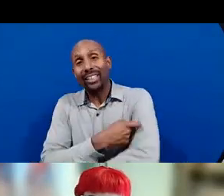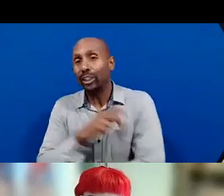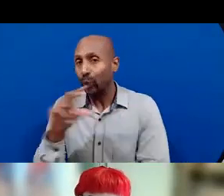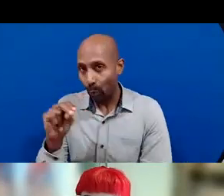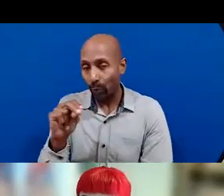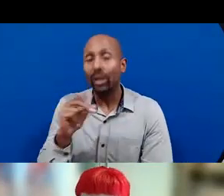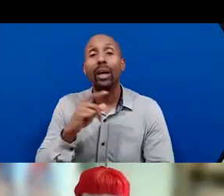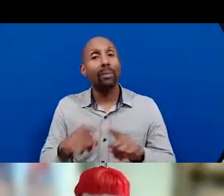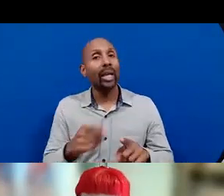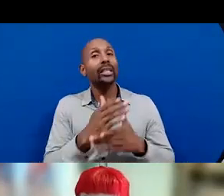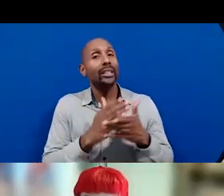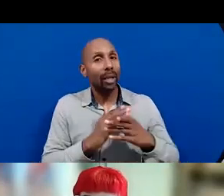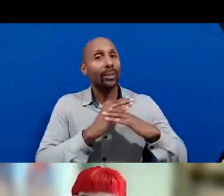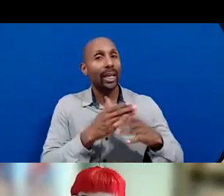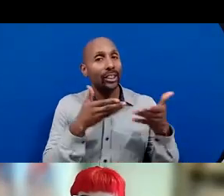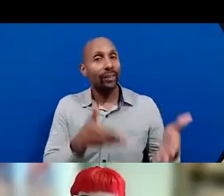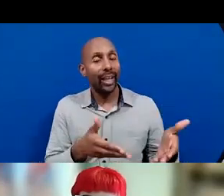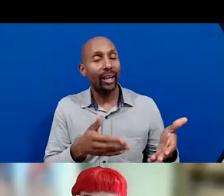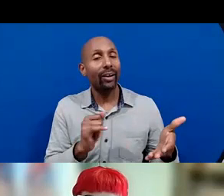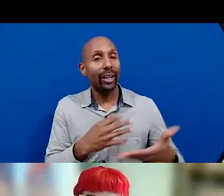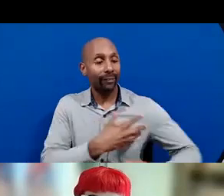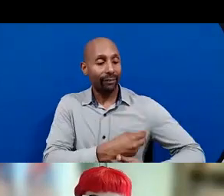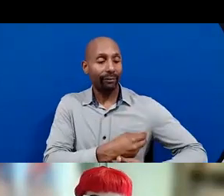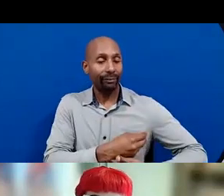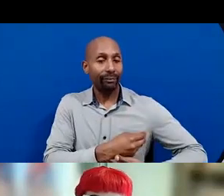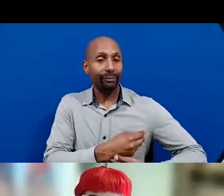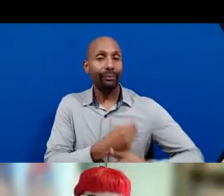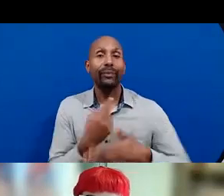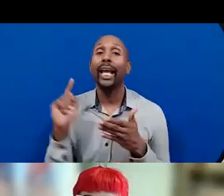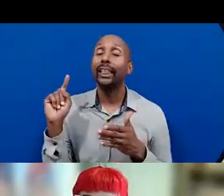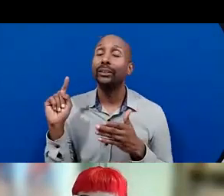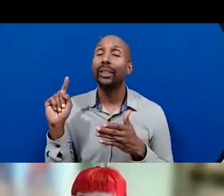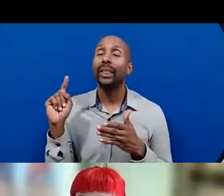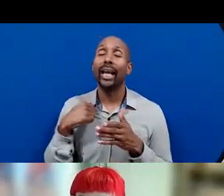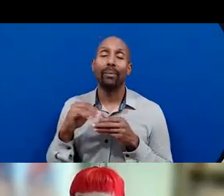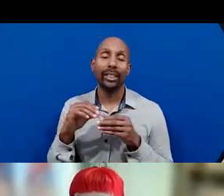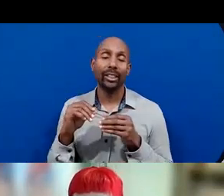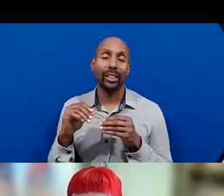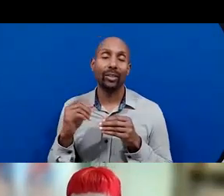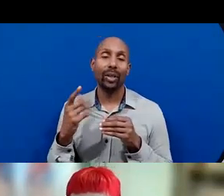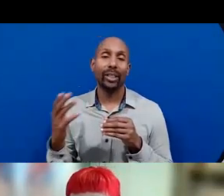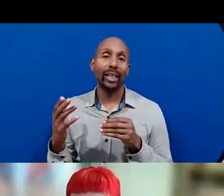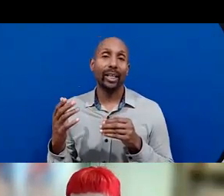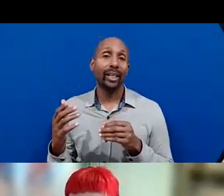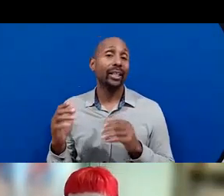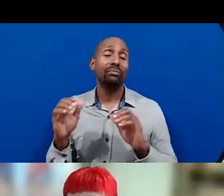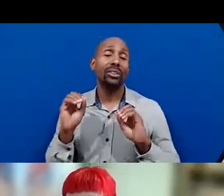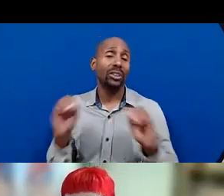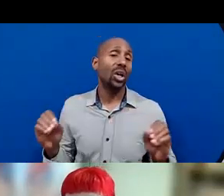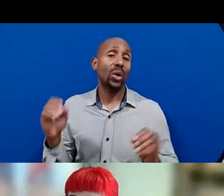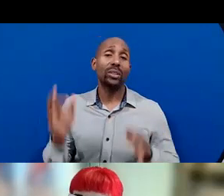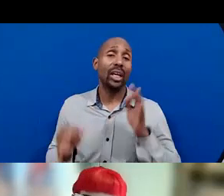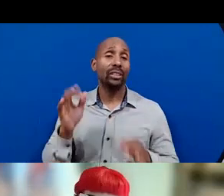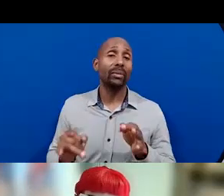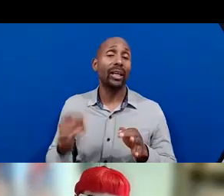I said last week, I have no judgment on folks who are going to be chest feeding or breastfeeding for 6 months